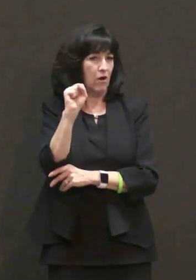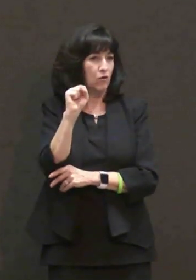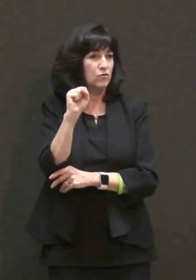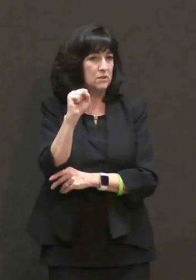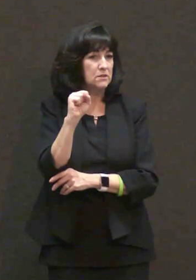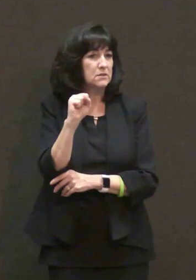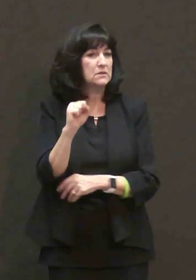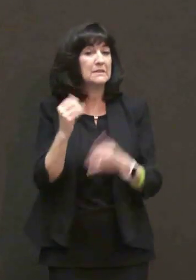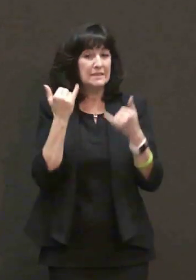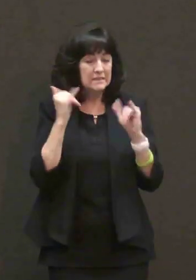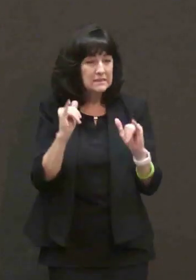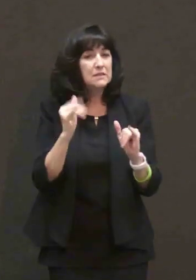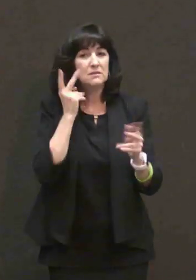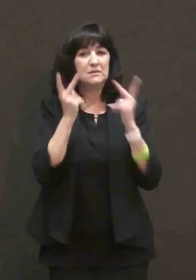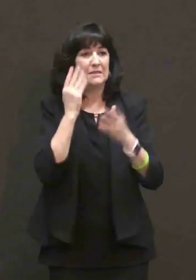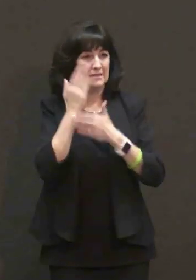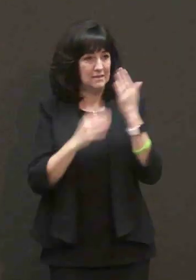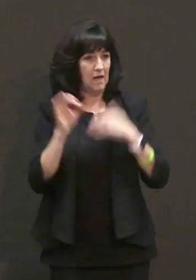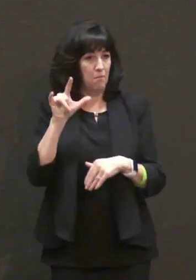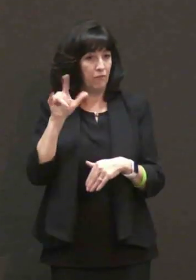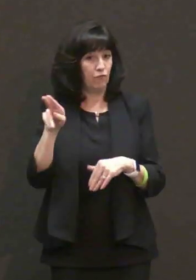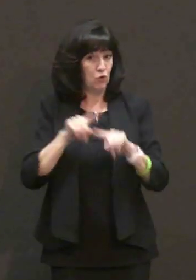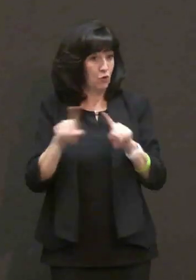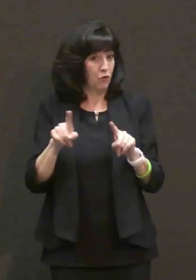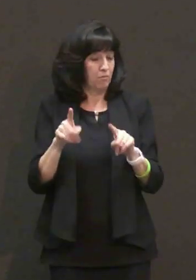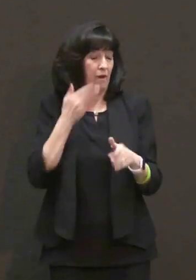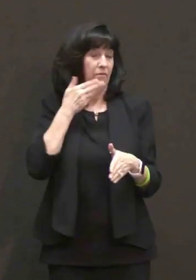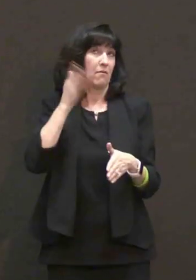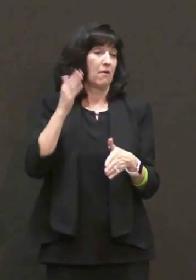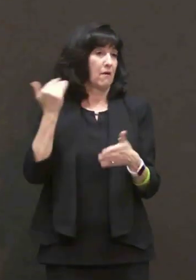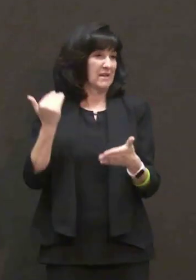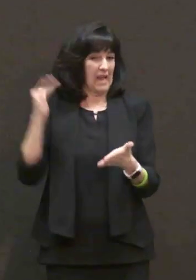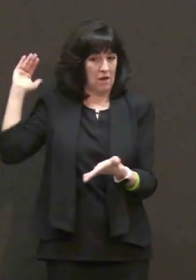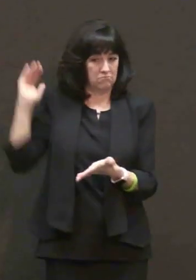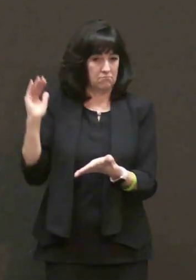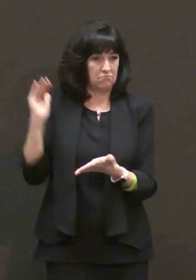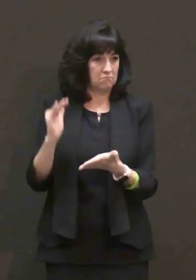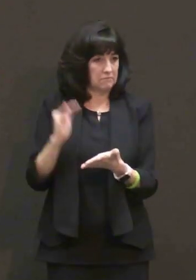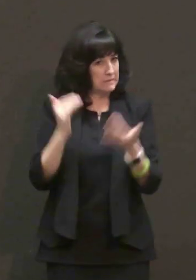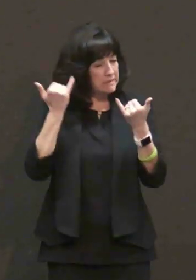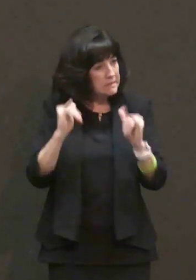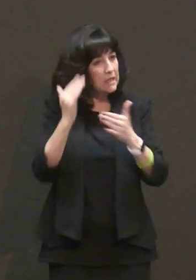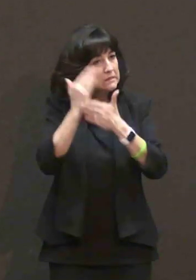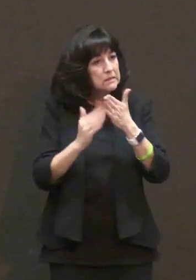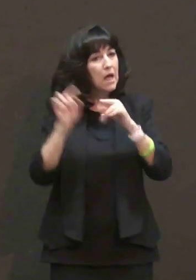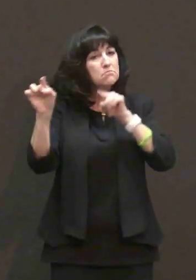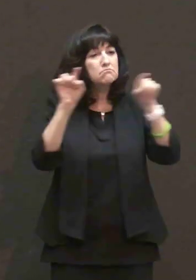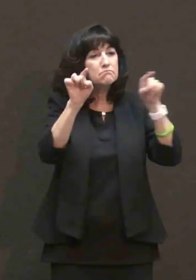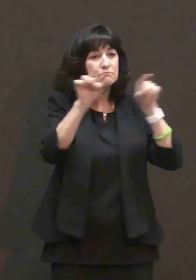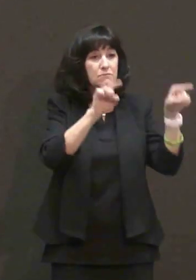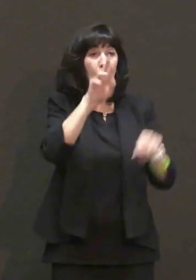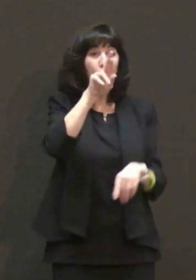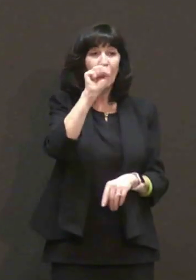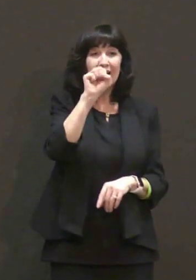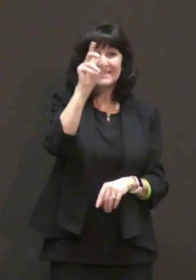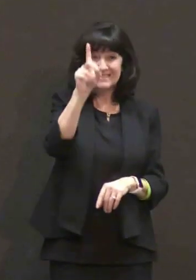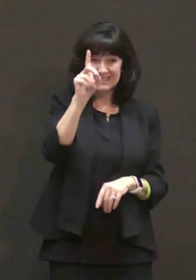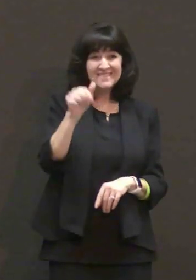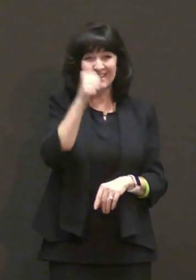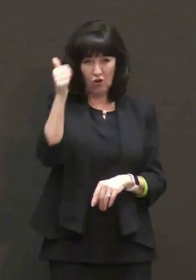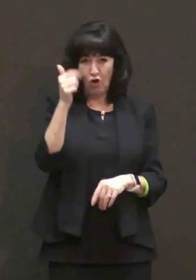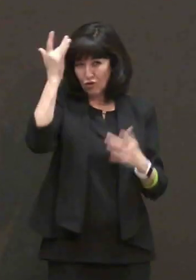some influenza, which thank goodness has decreased a lot, but it's still out there. RSV is another virus